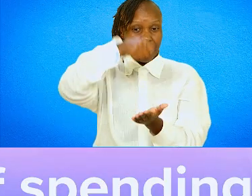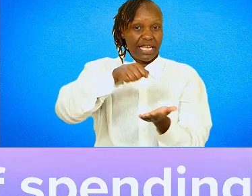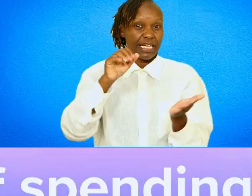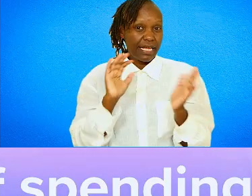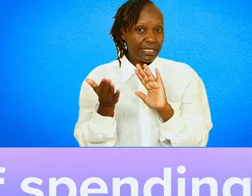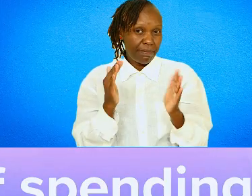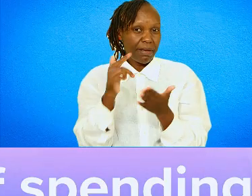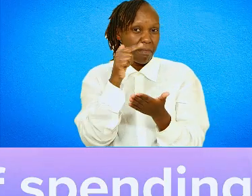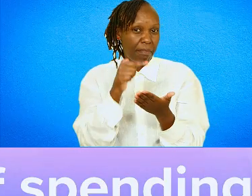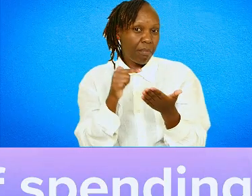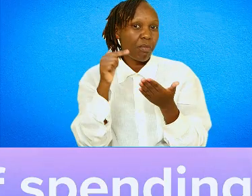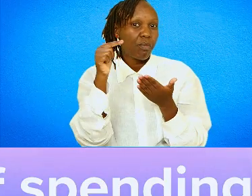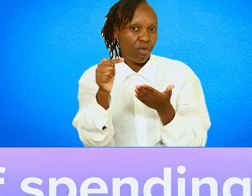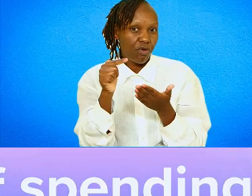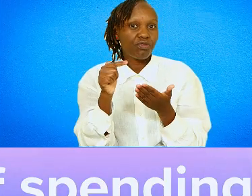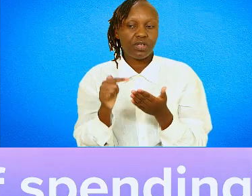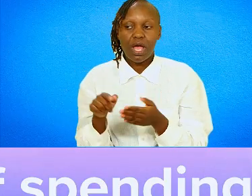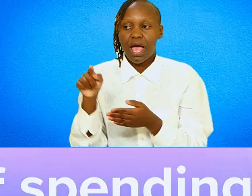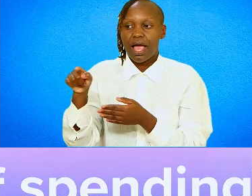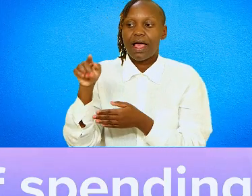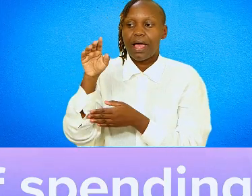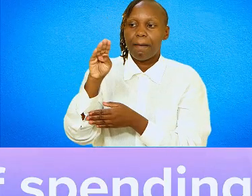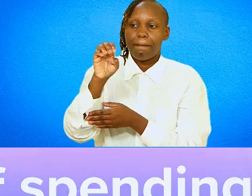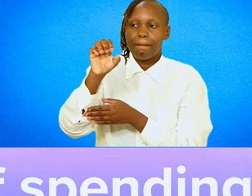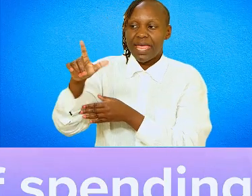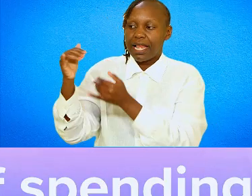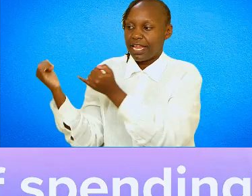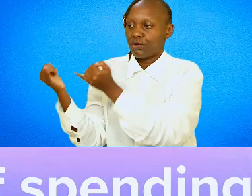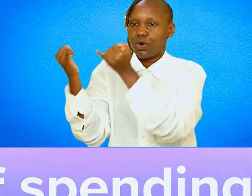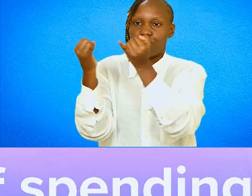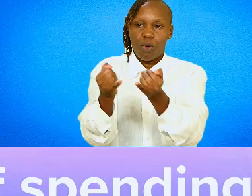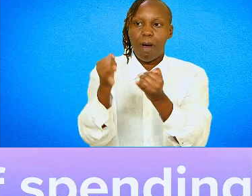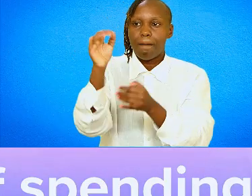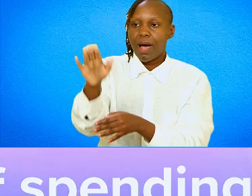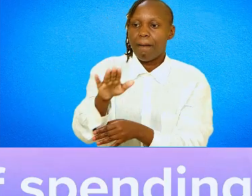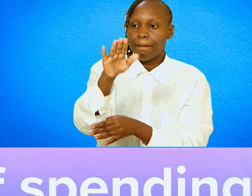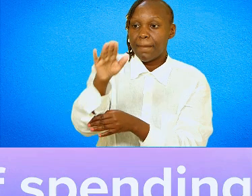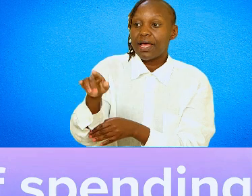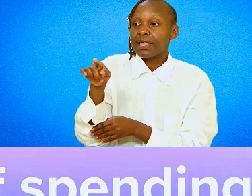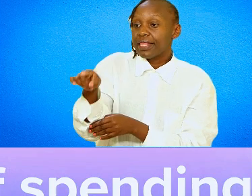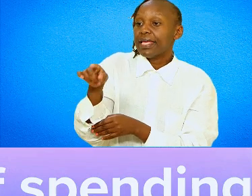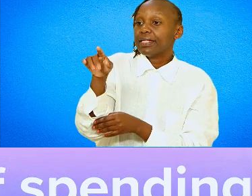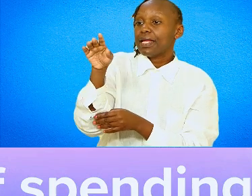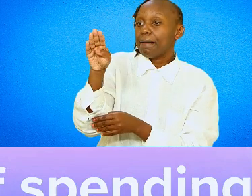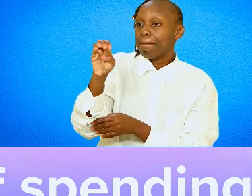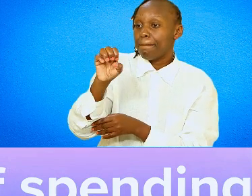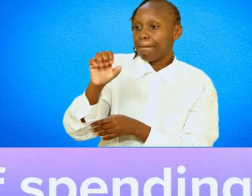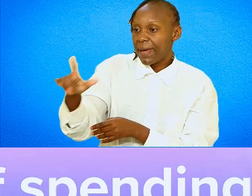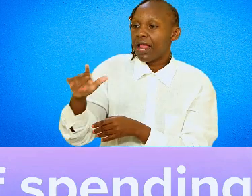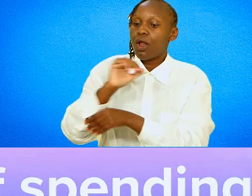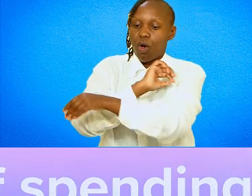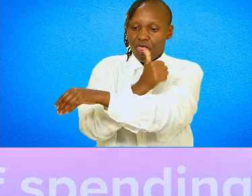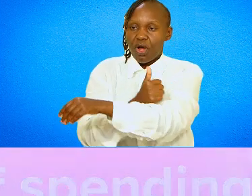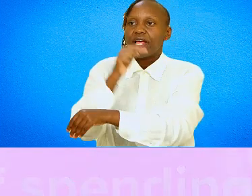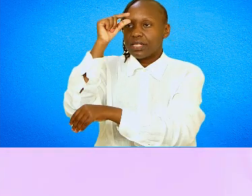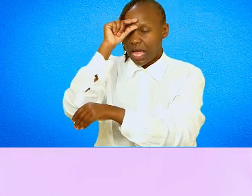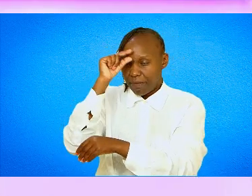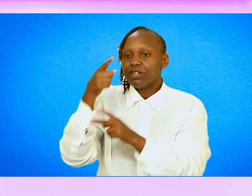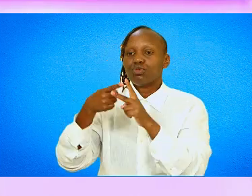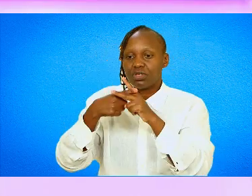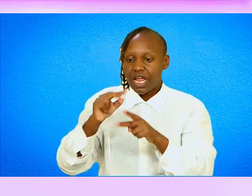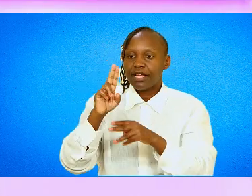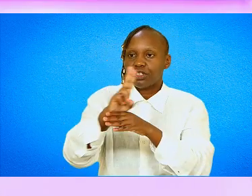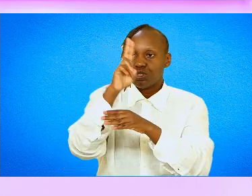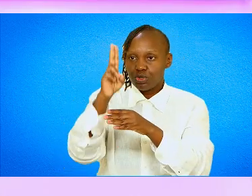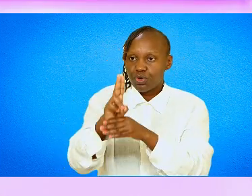are approved, the appropriation bill is introduced to Parliament. This bill authorizes government to start spending from